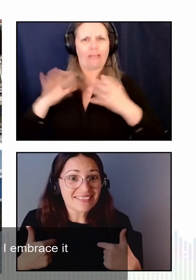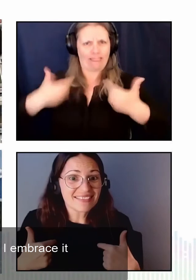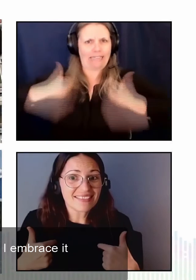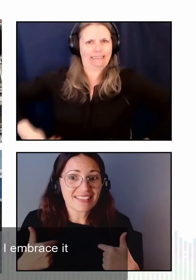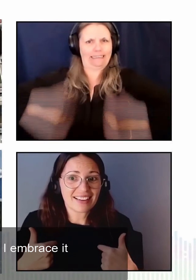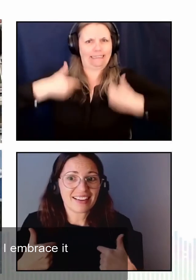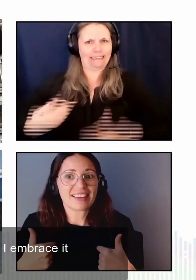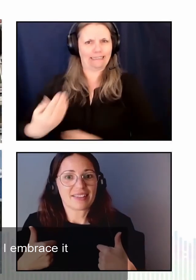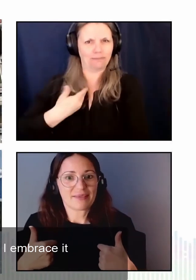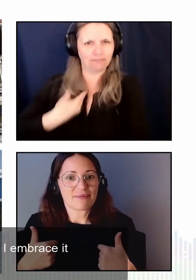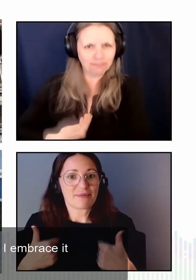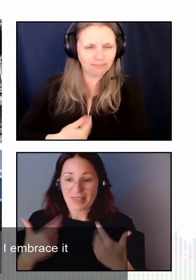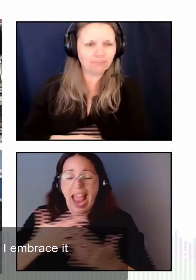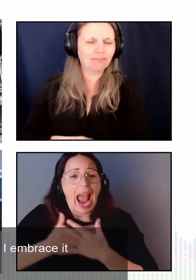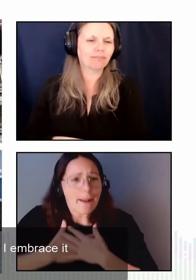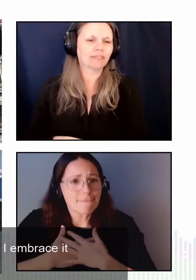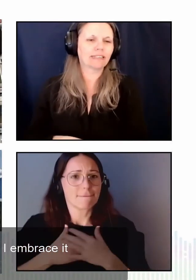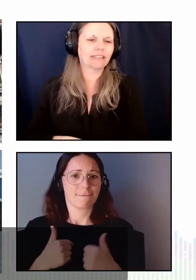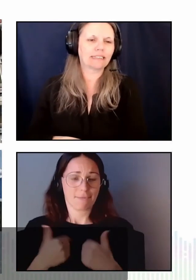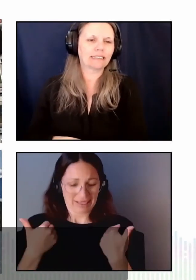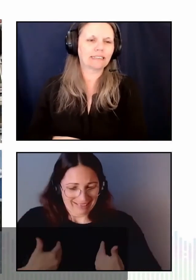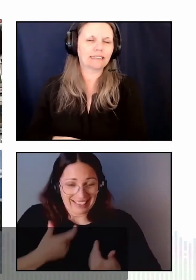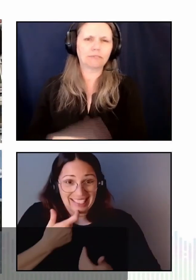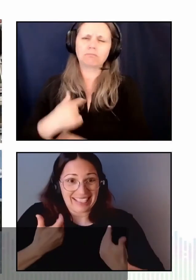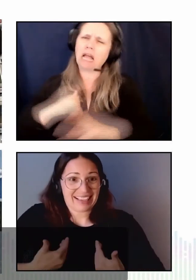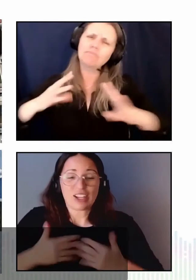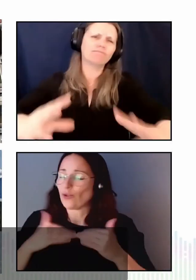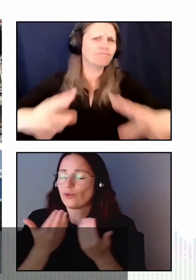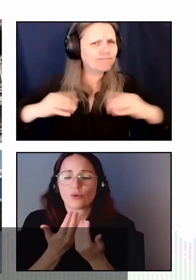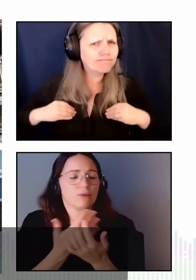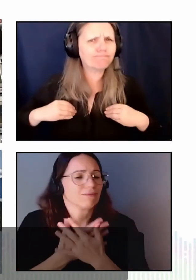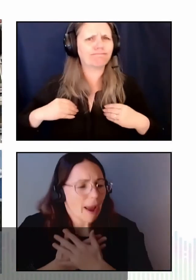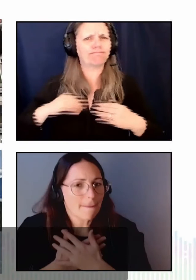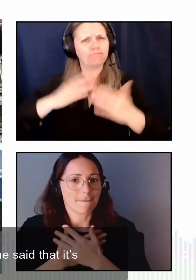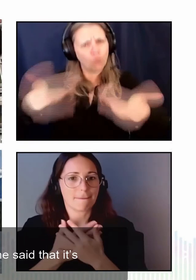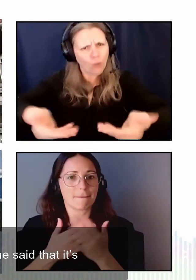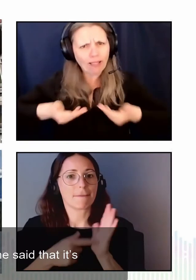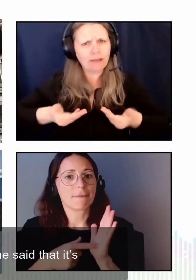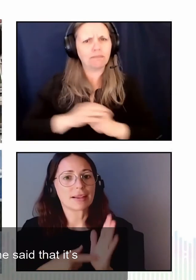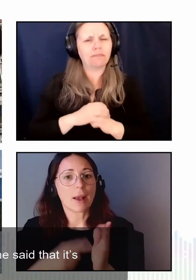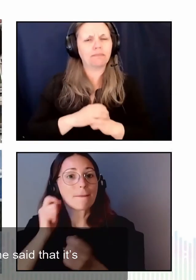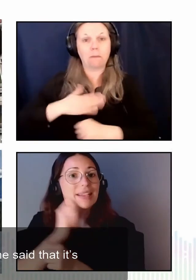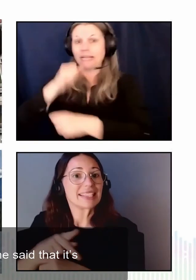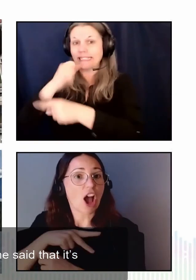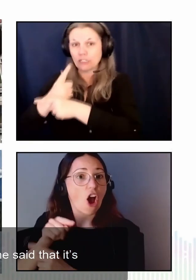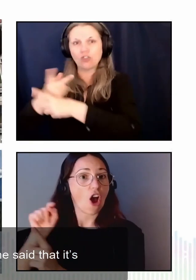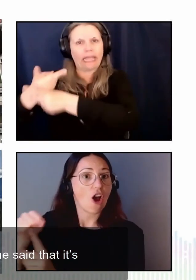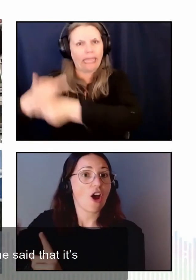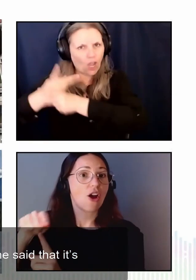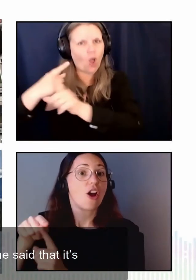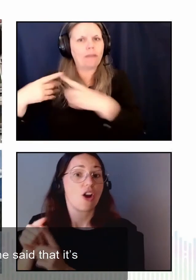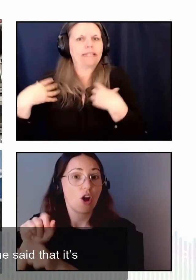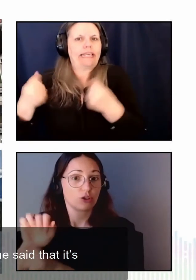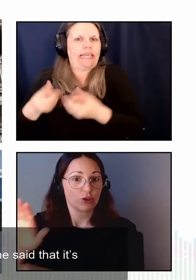I I embrace it all. My sister is a caregiver healer and works with